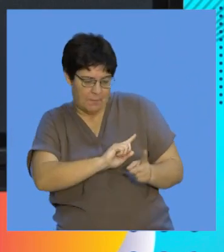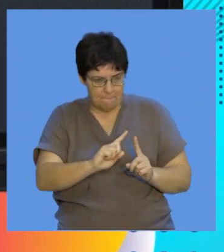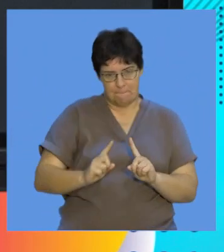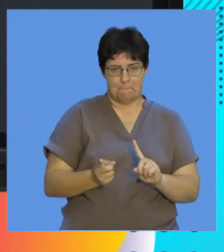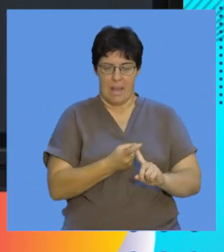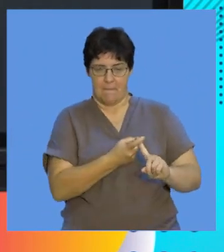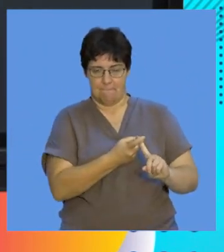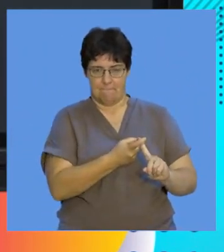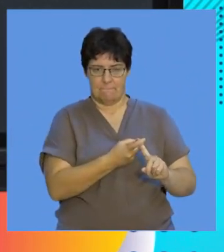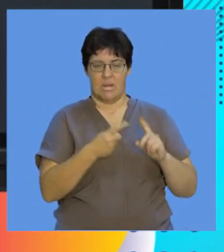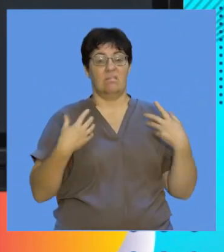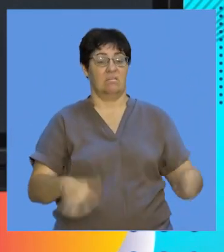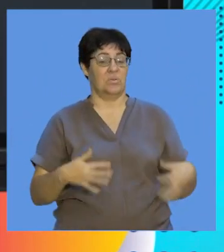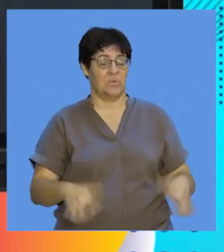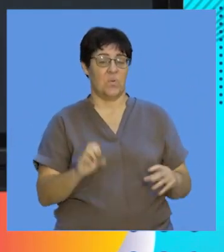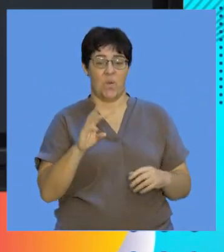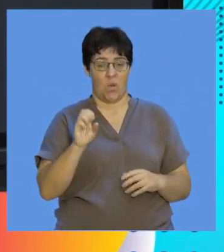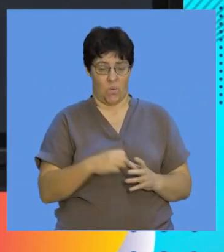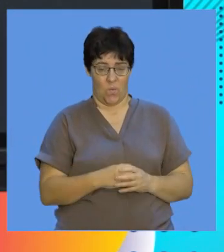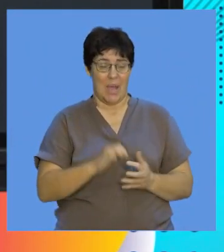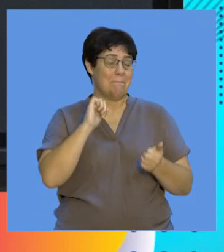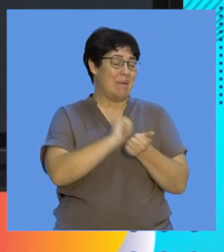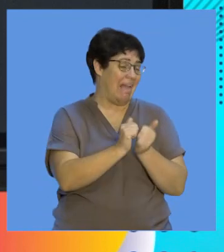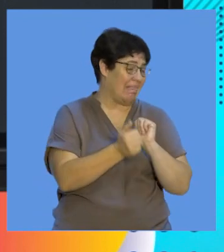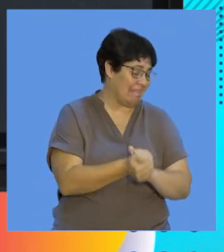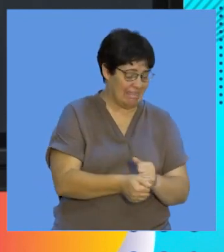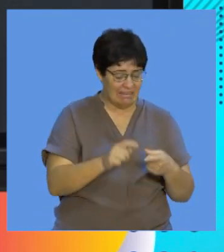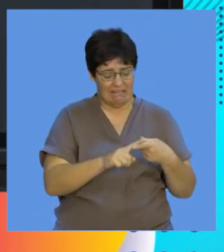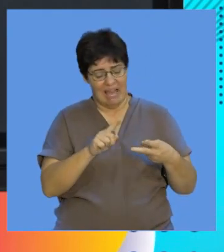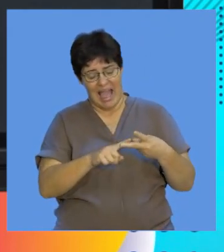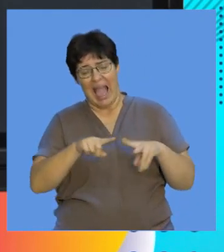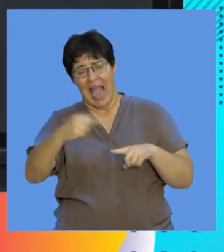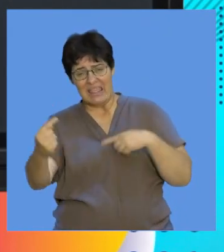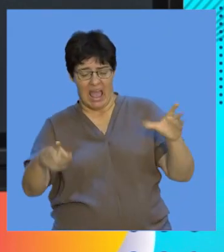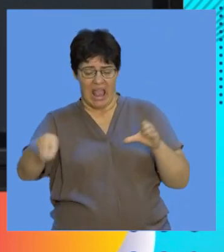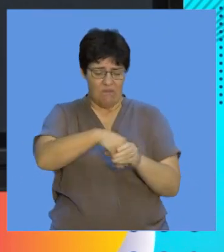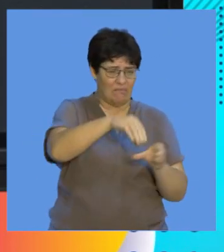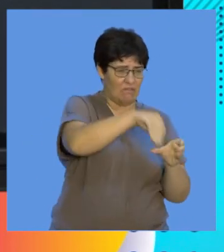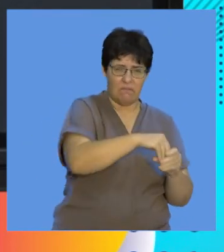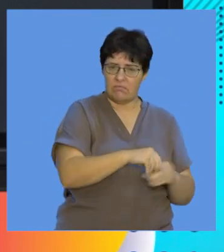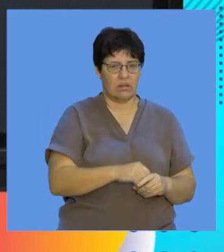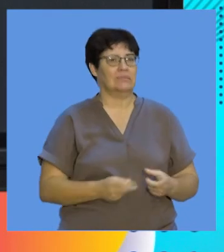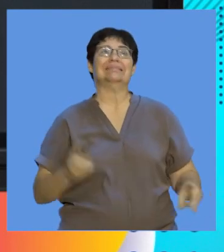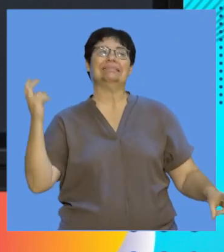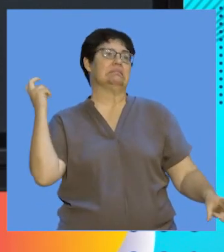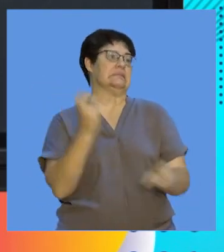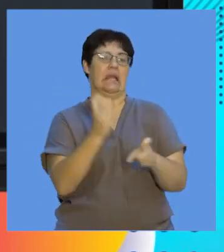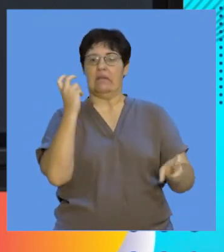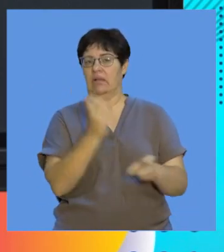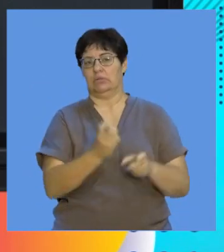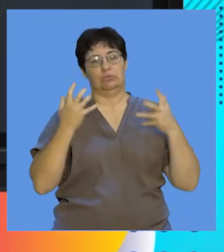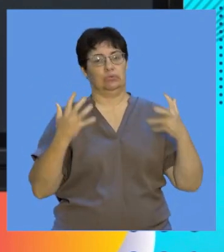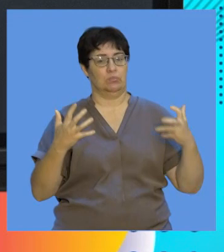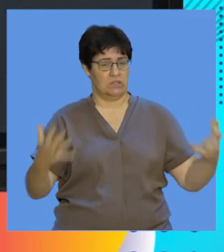collision, wow, the maths and all the other things that comes into play would just be way too difficult.